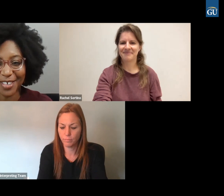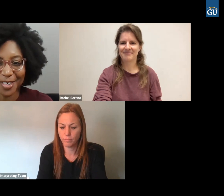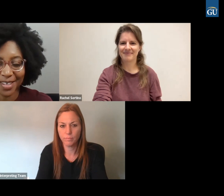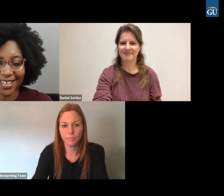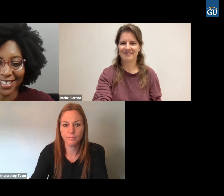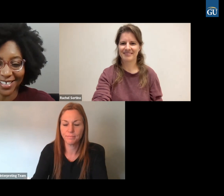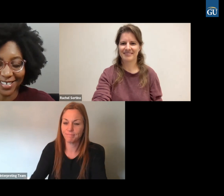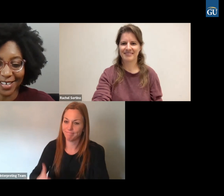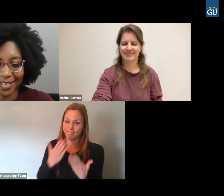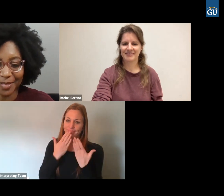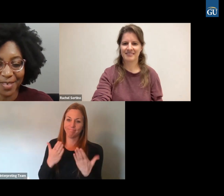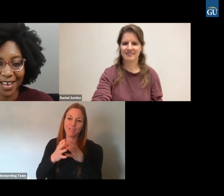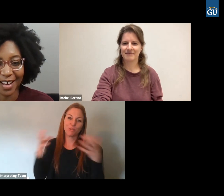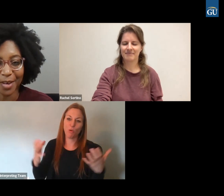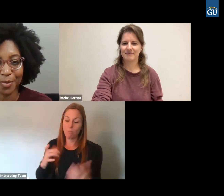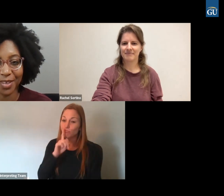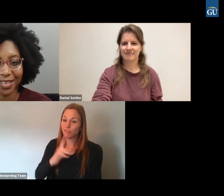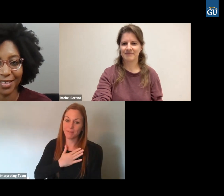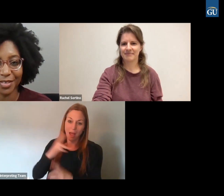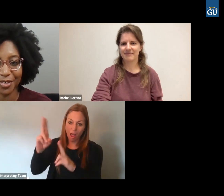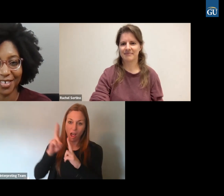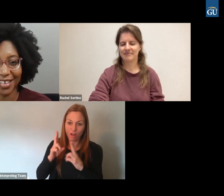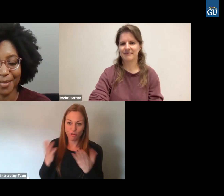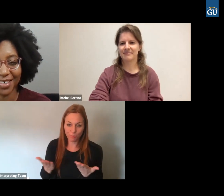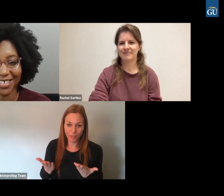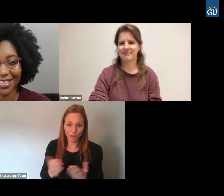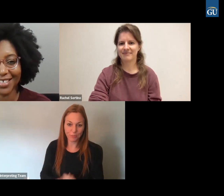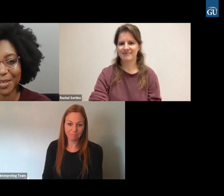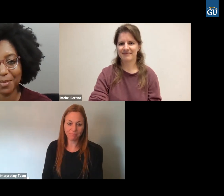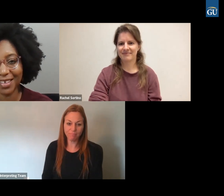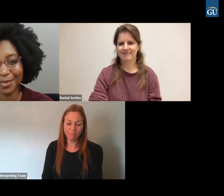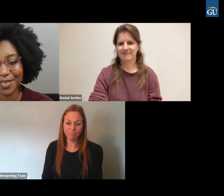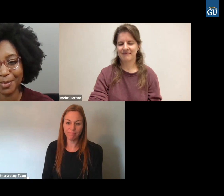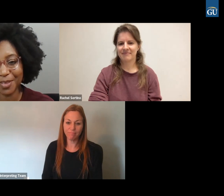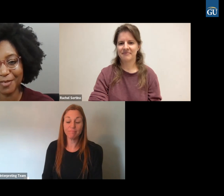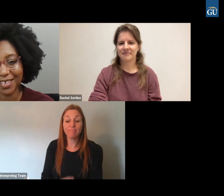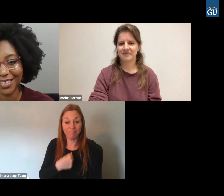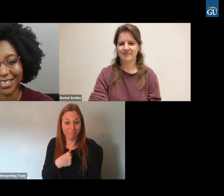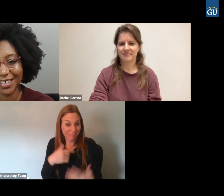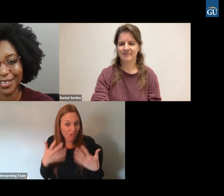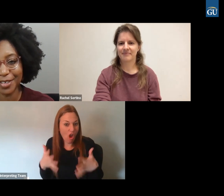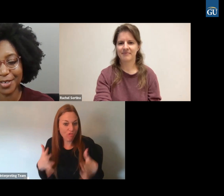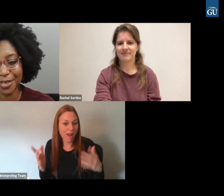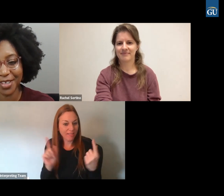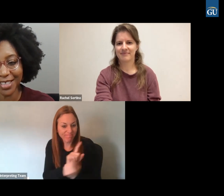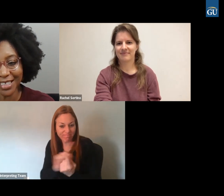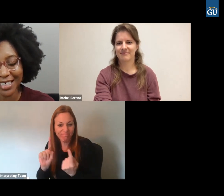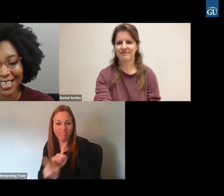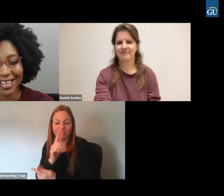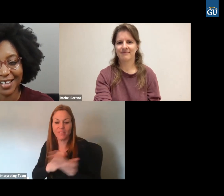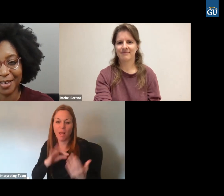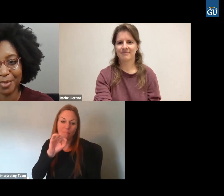my honor to be here. I really enjoyed having a chance to meet with some of the faculty and students